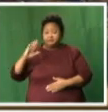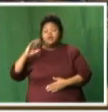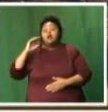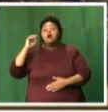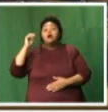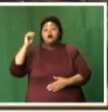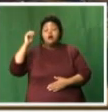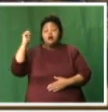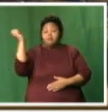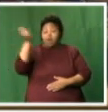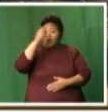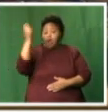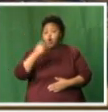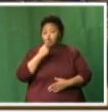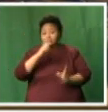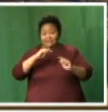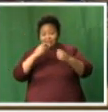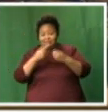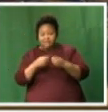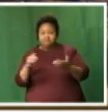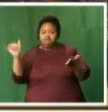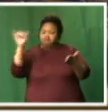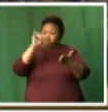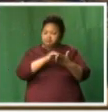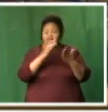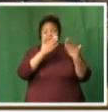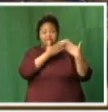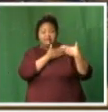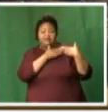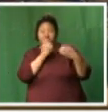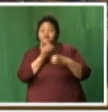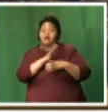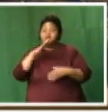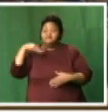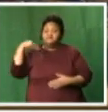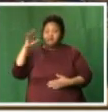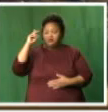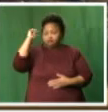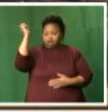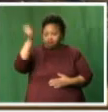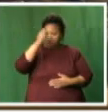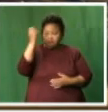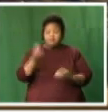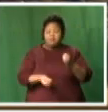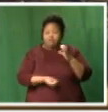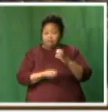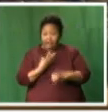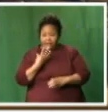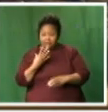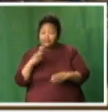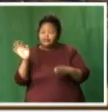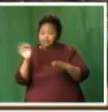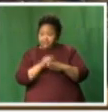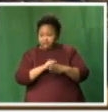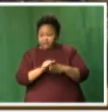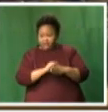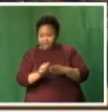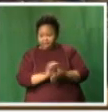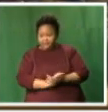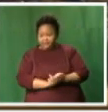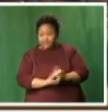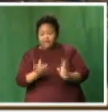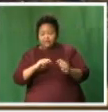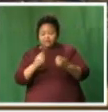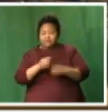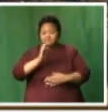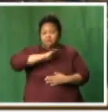leli cembu lifike kahle elilongwe kanti selivele licalile emalungiselelo emidlalo yawo. Licembu le-Taekwondo